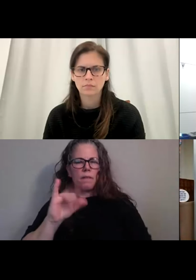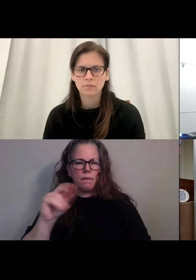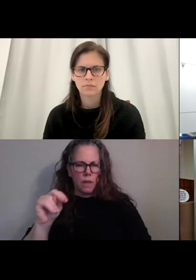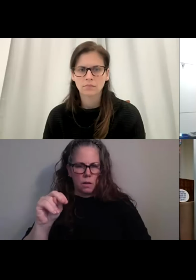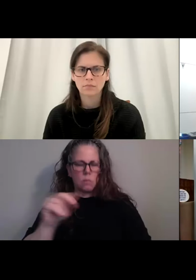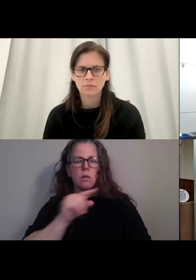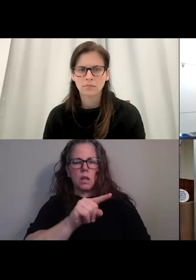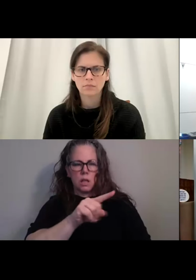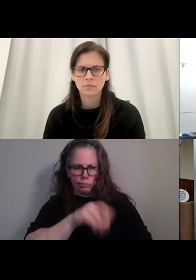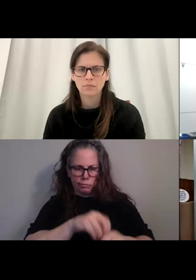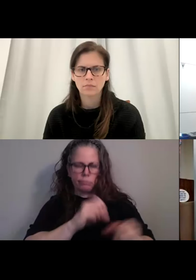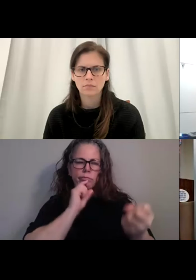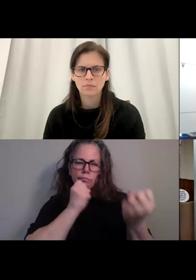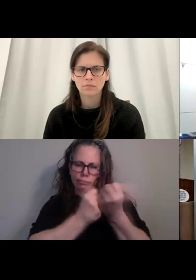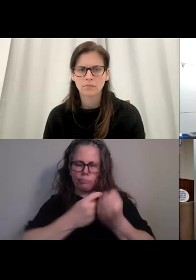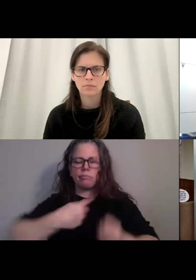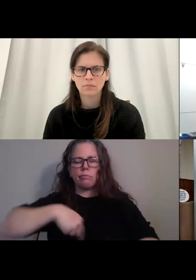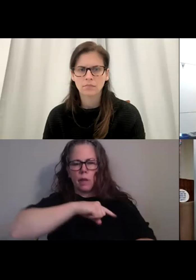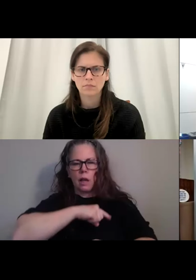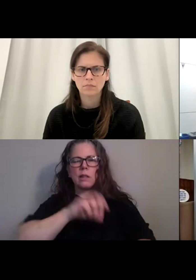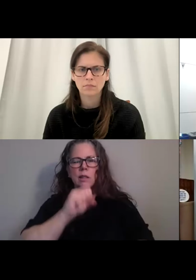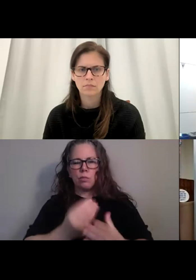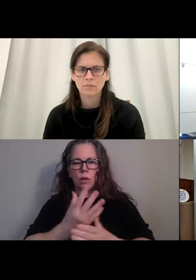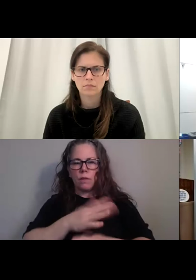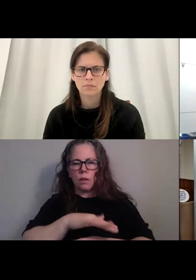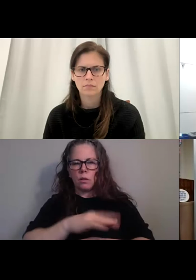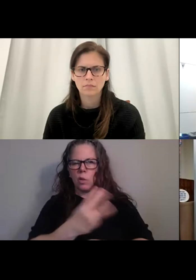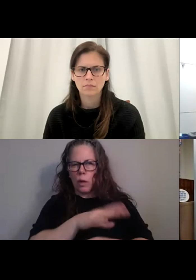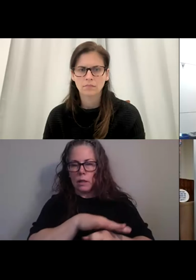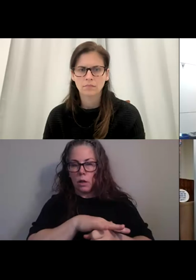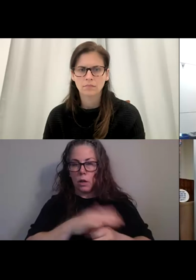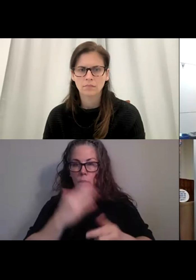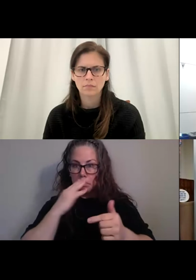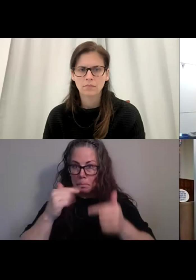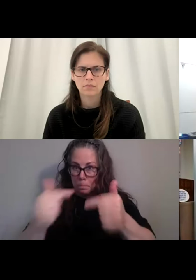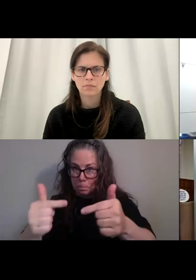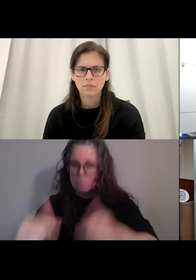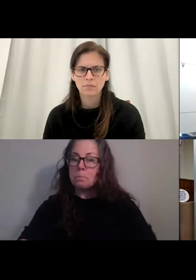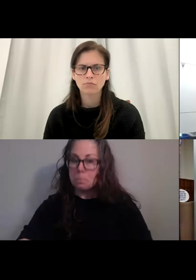also became a real champion of our work out in Springfield, in West Springfield area.